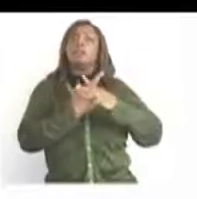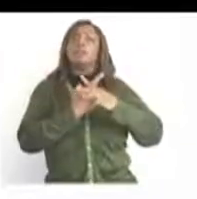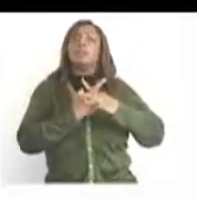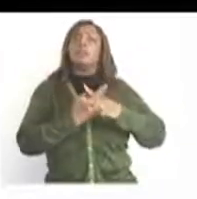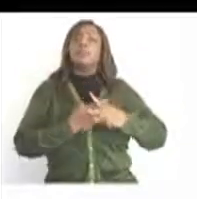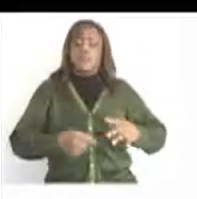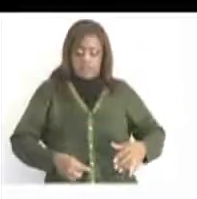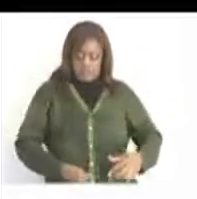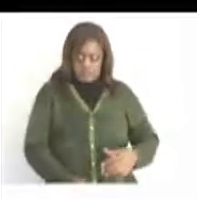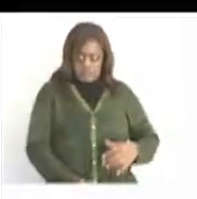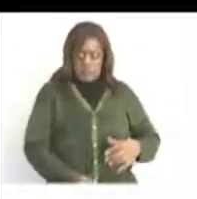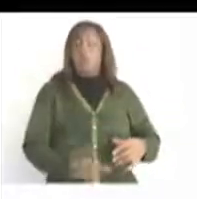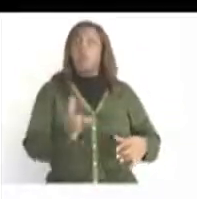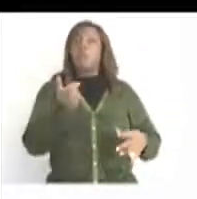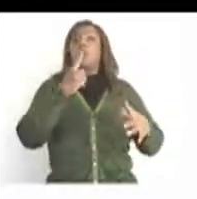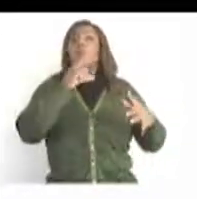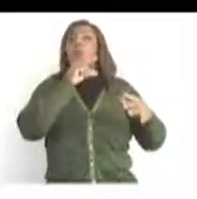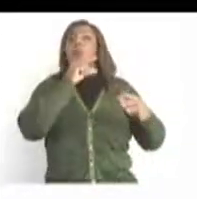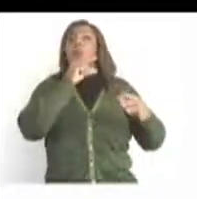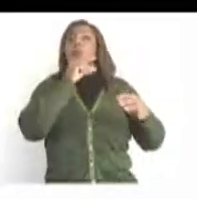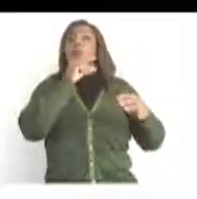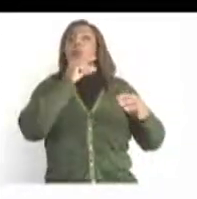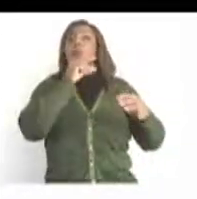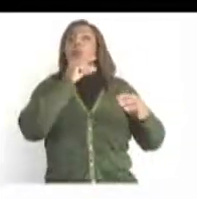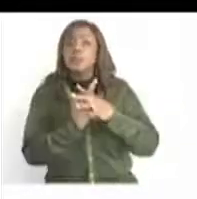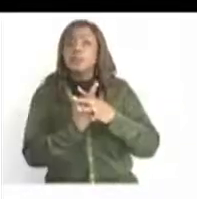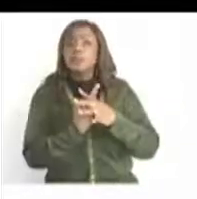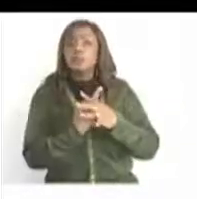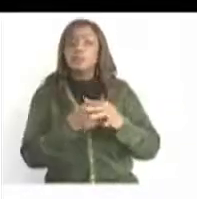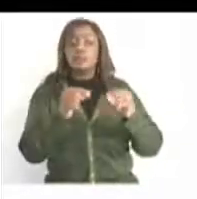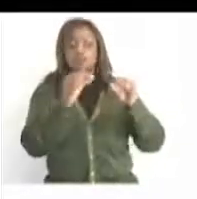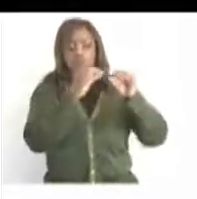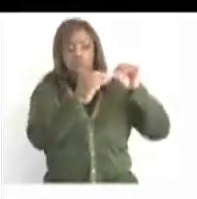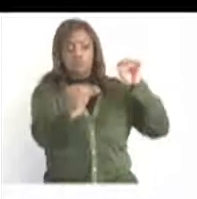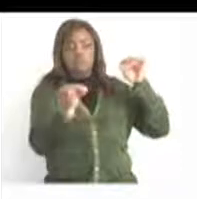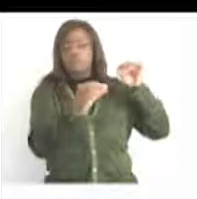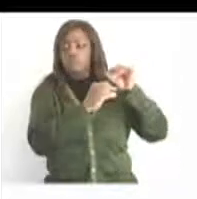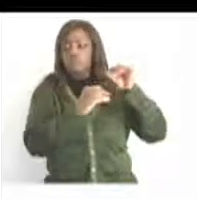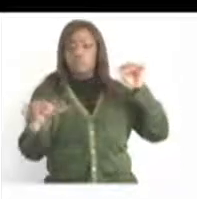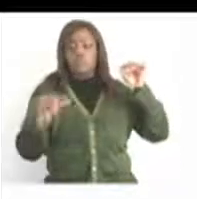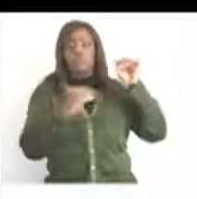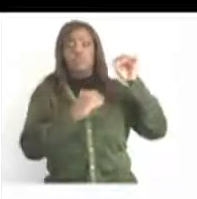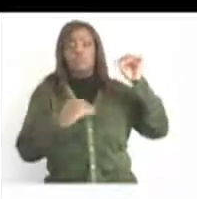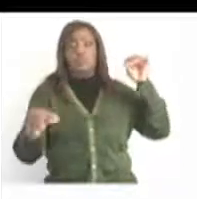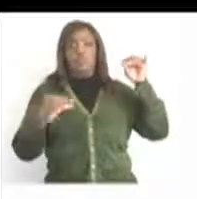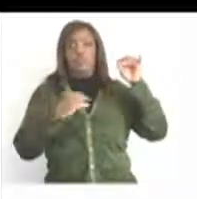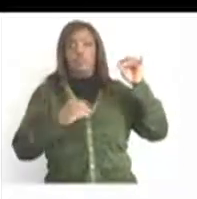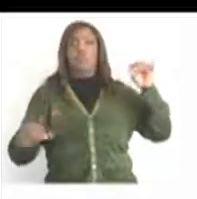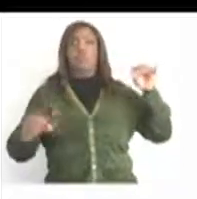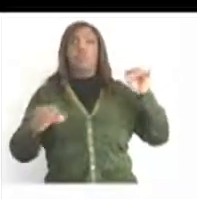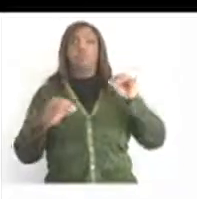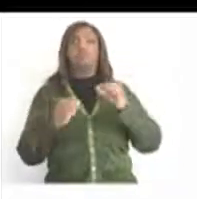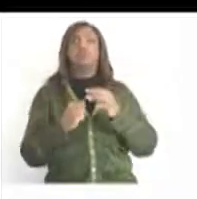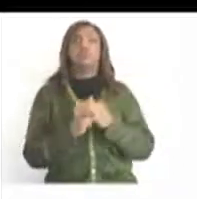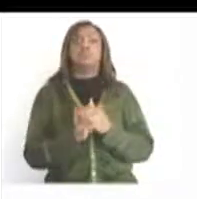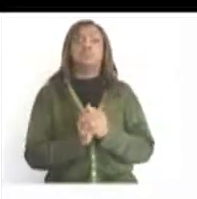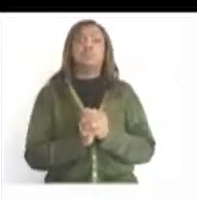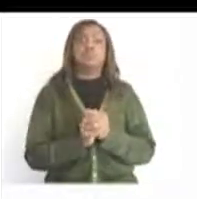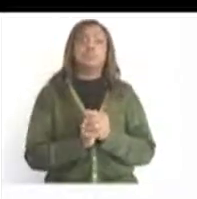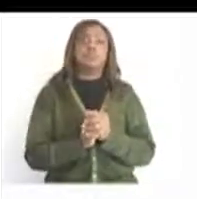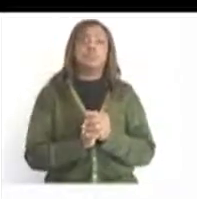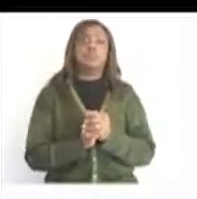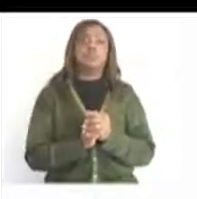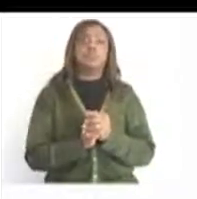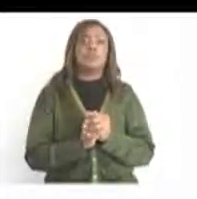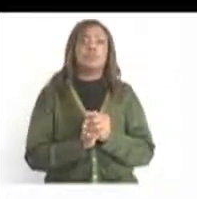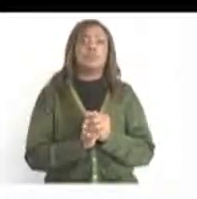part of the body where the line is drawn. All that you need to do is you go back to your notes. You can also make use of your textbook that